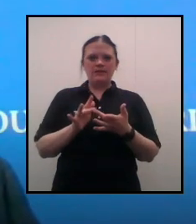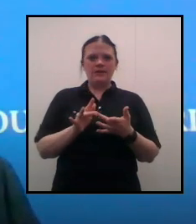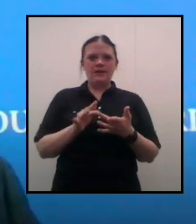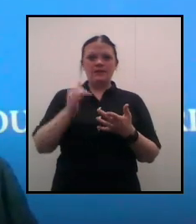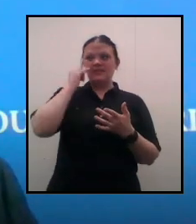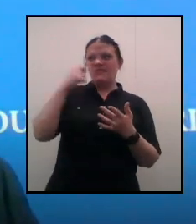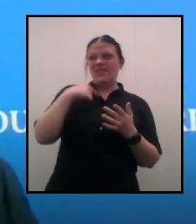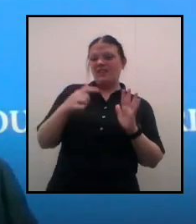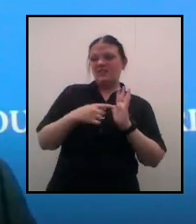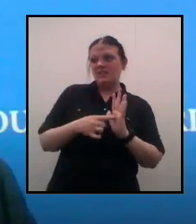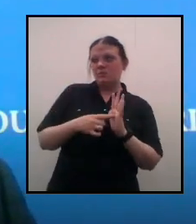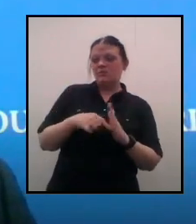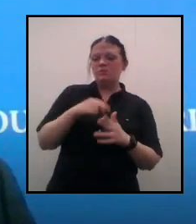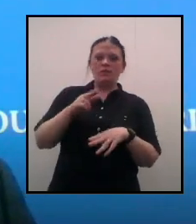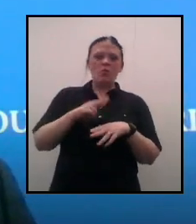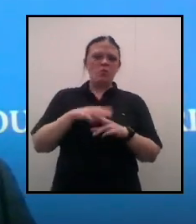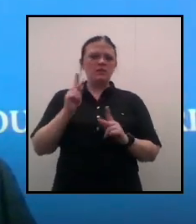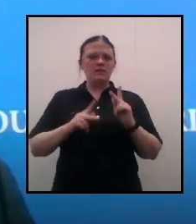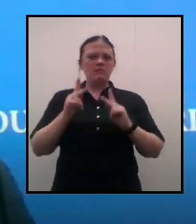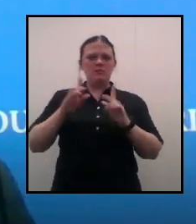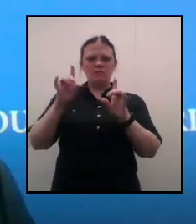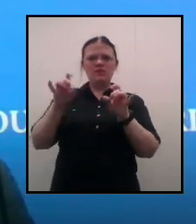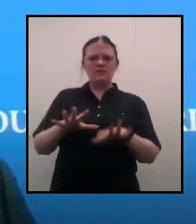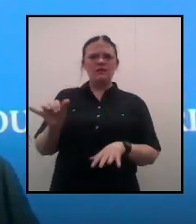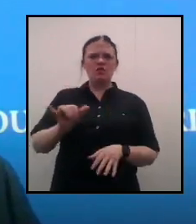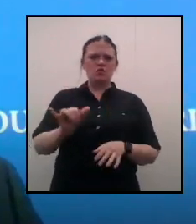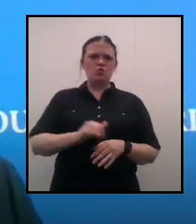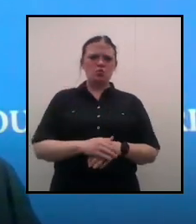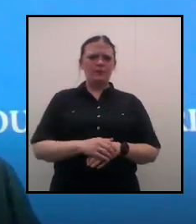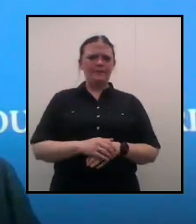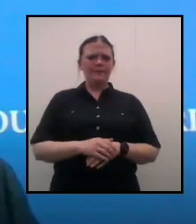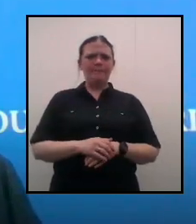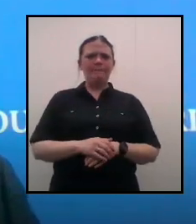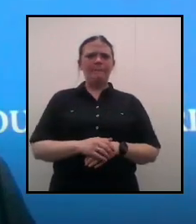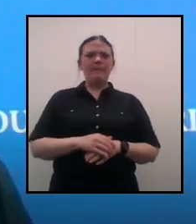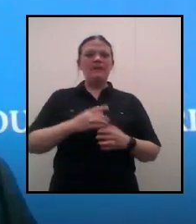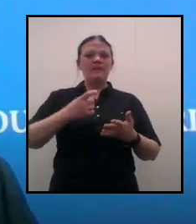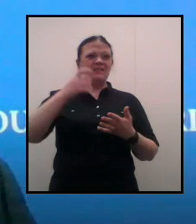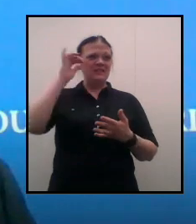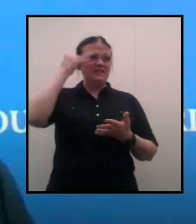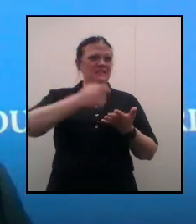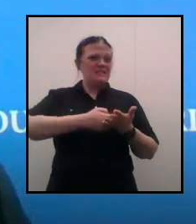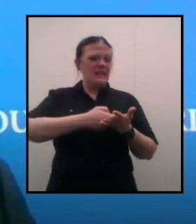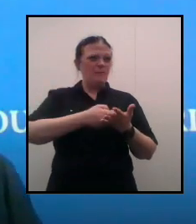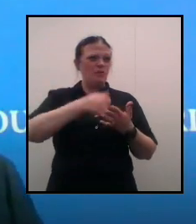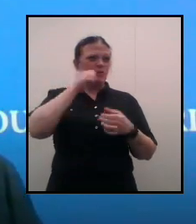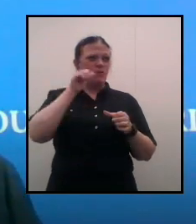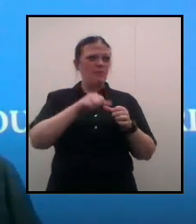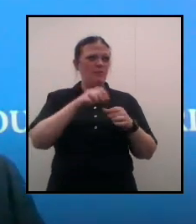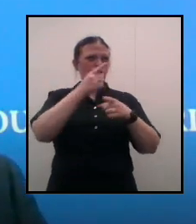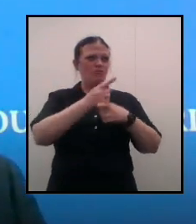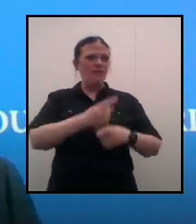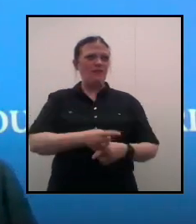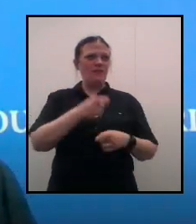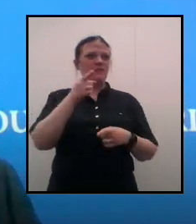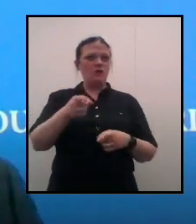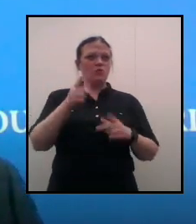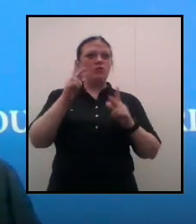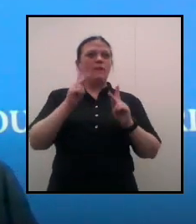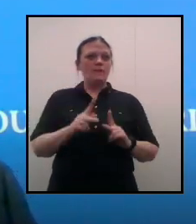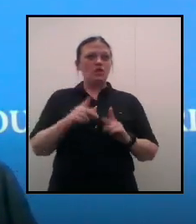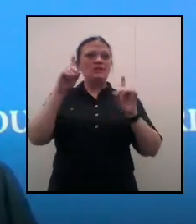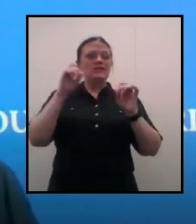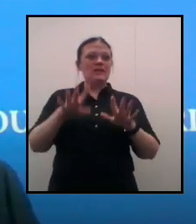are symptomatic, of course, those individuals are getting tested as well. The Sabres, if I remember correctly, they announced that there was an individual who